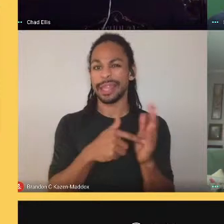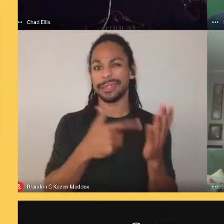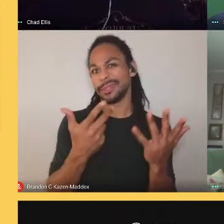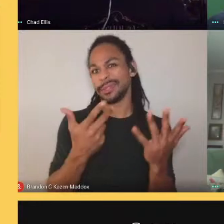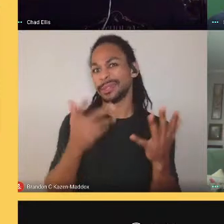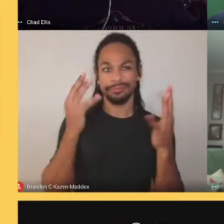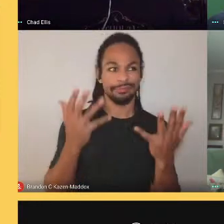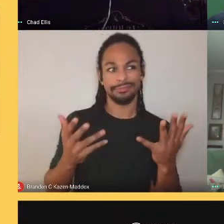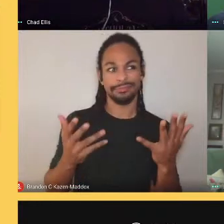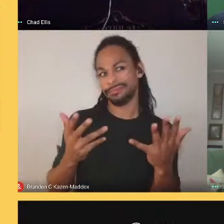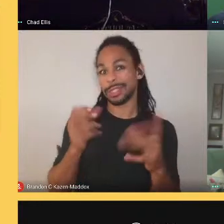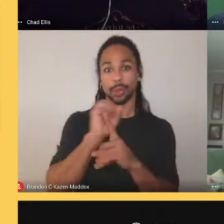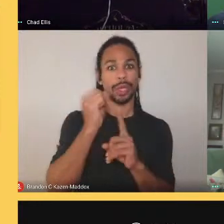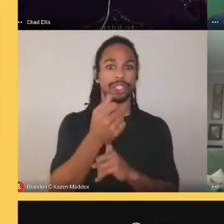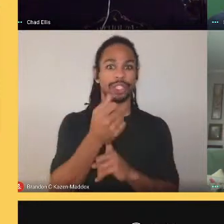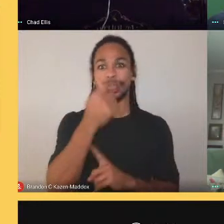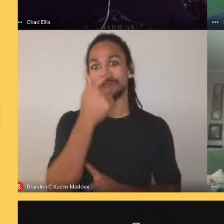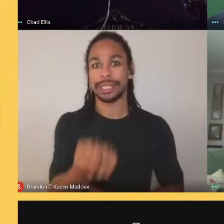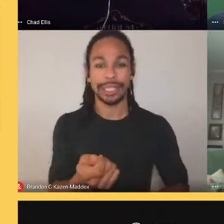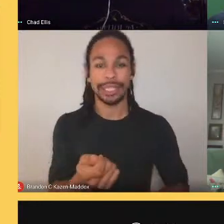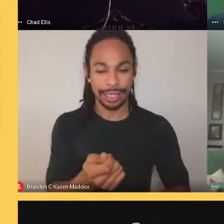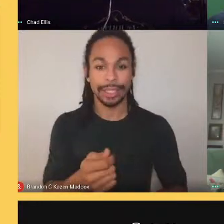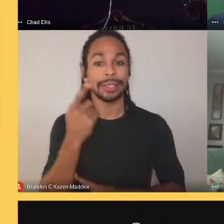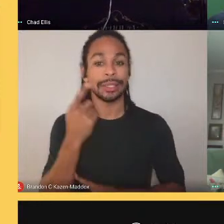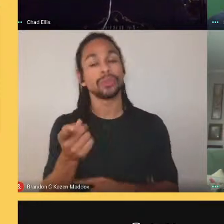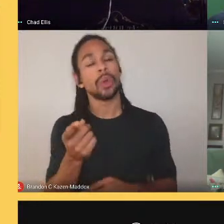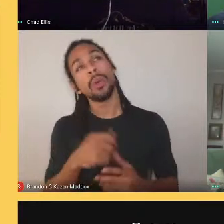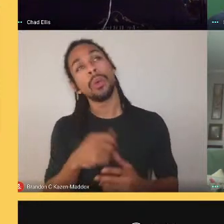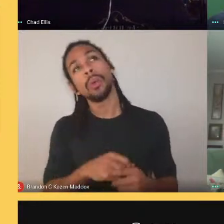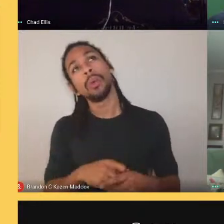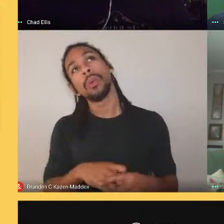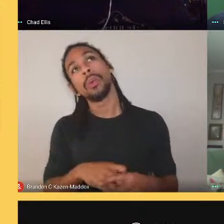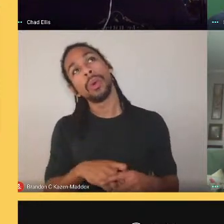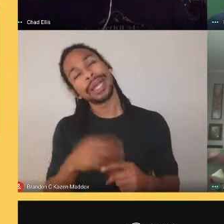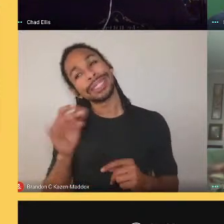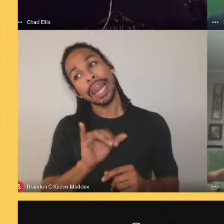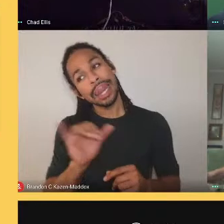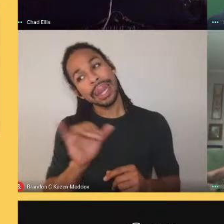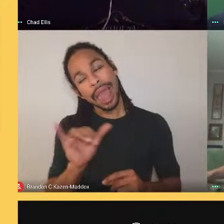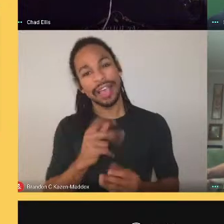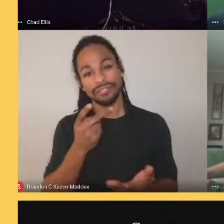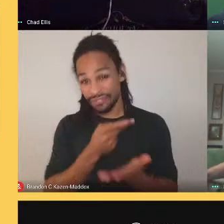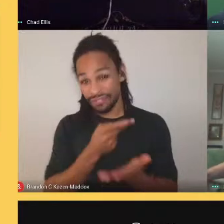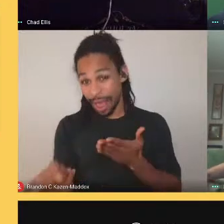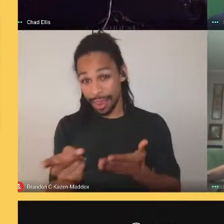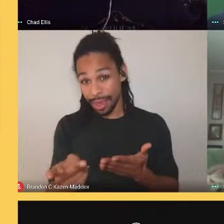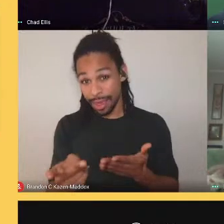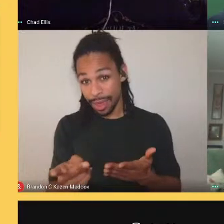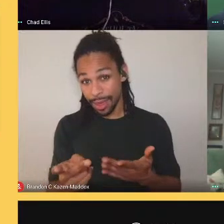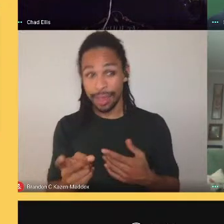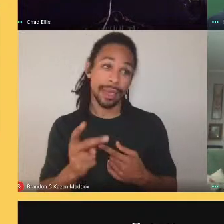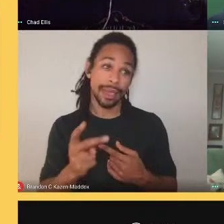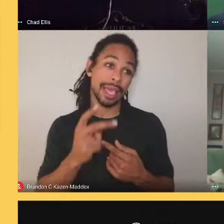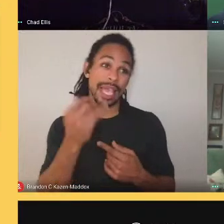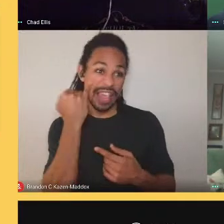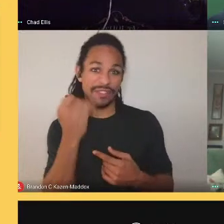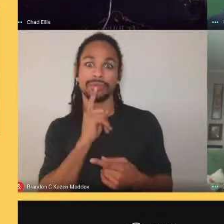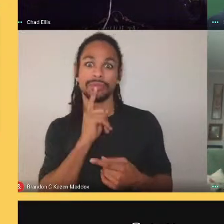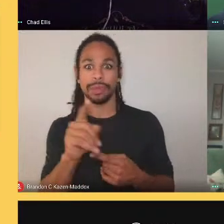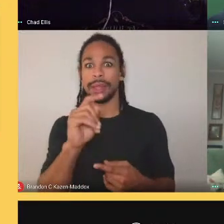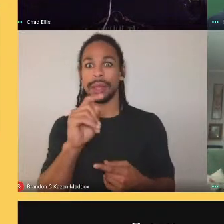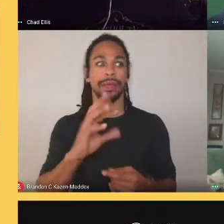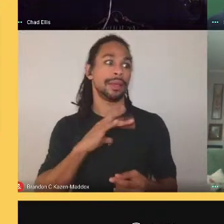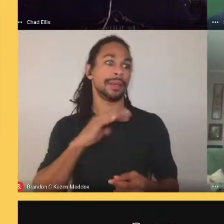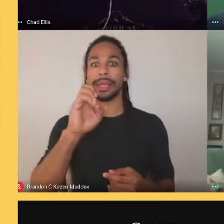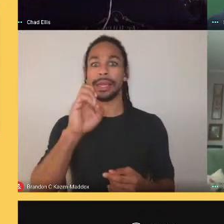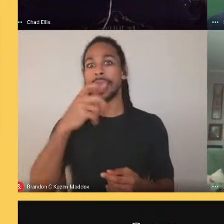failing, where it was like a really epic moment or something like that, I think that is in some weird way